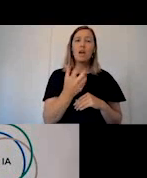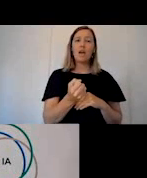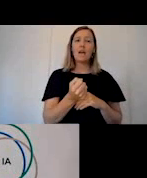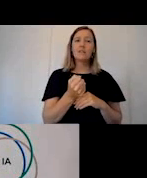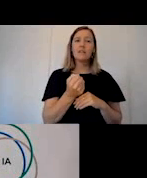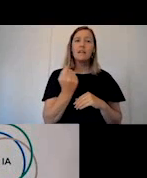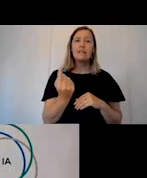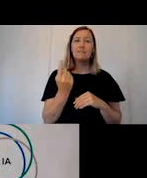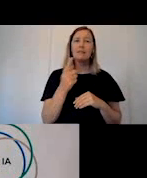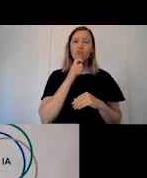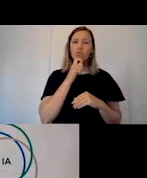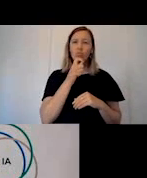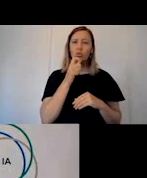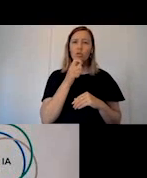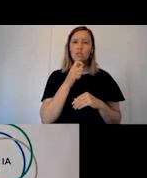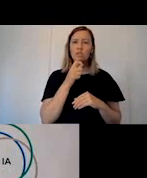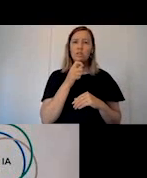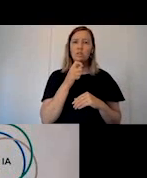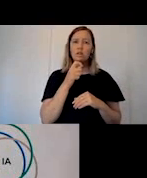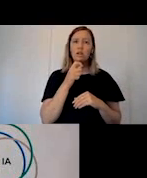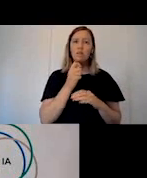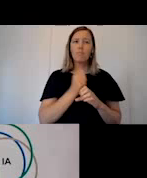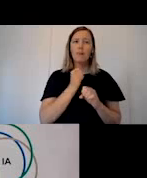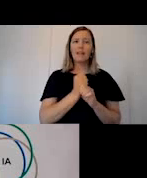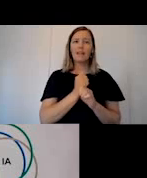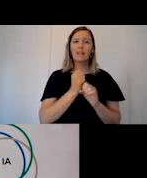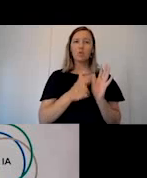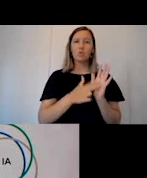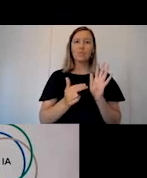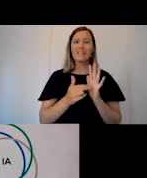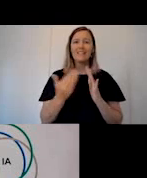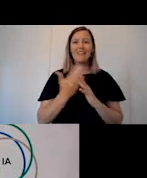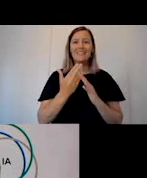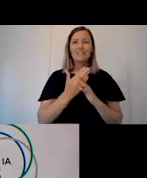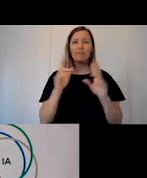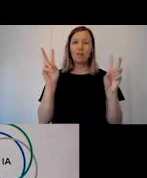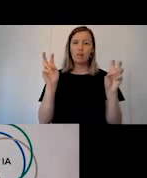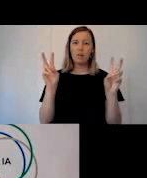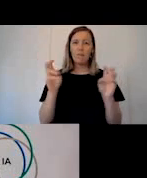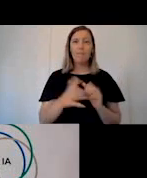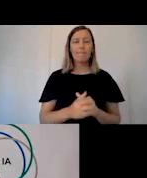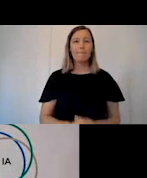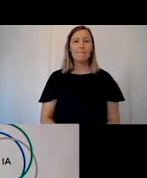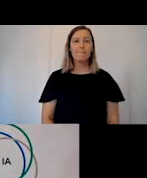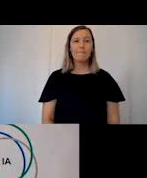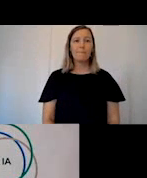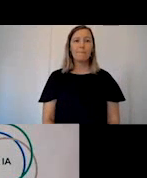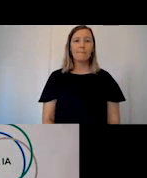independent report making New Zealand accessible. And